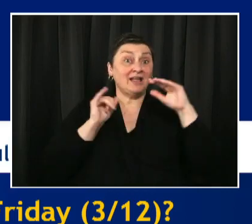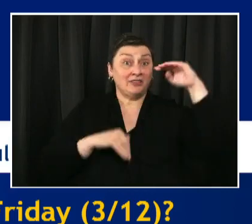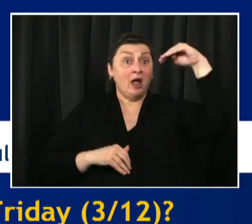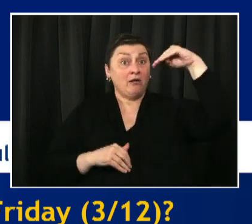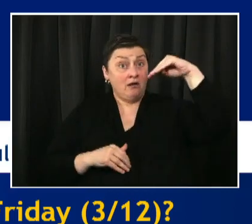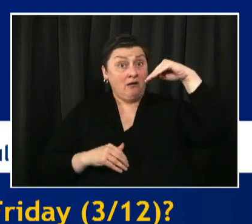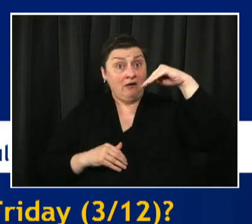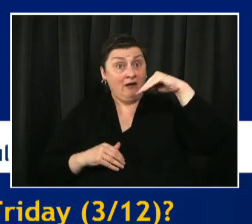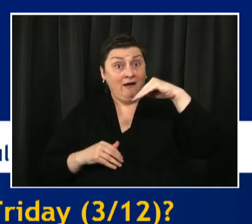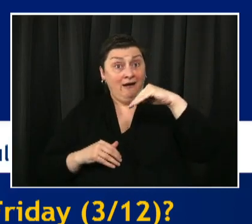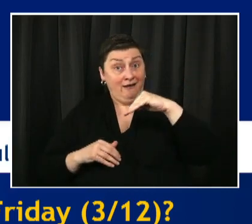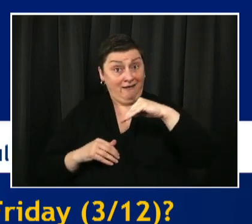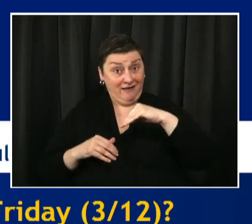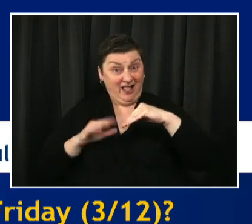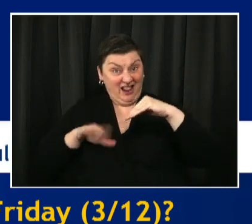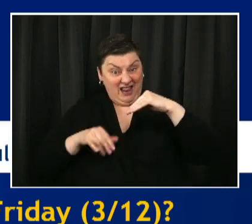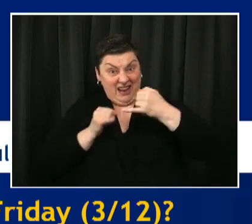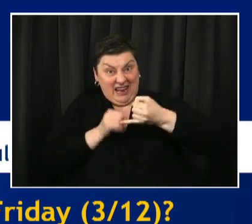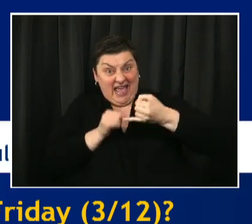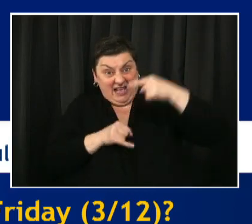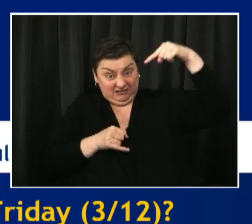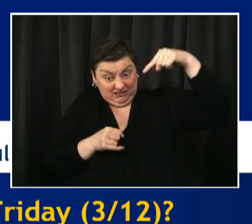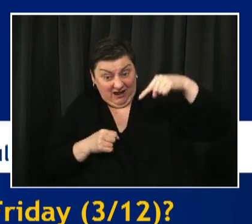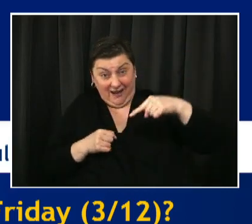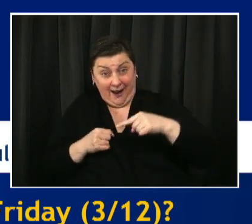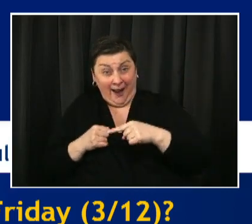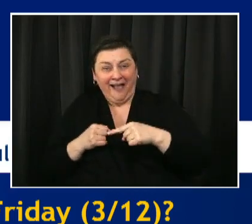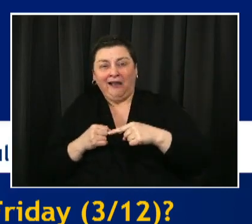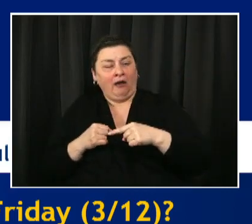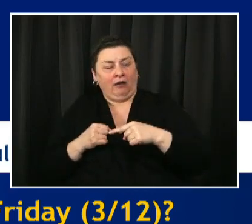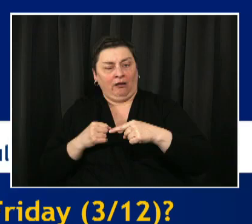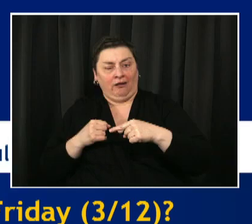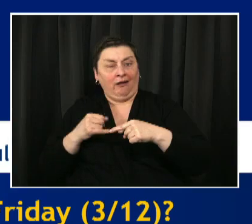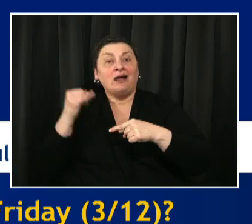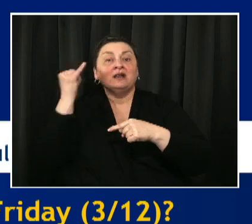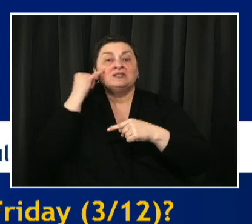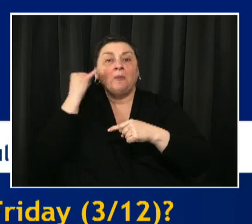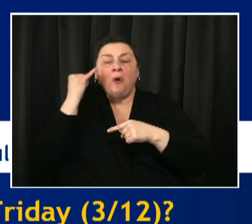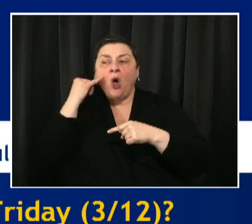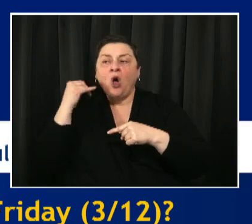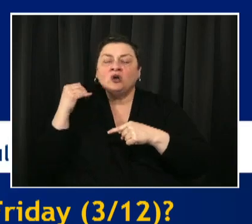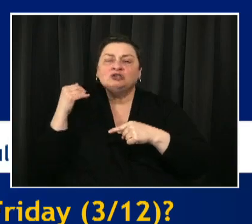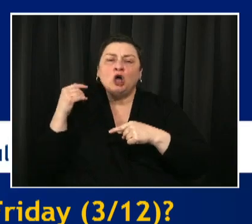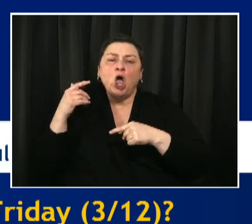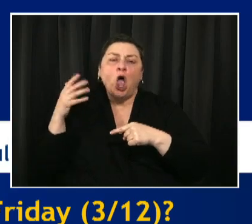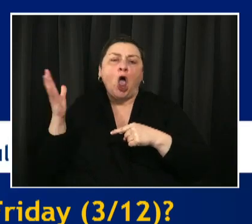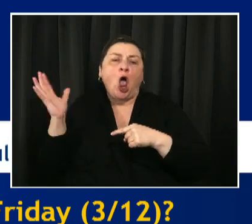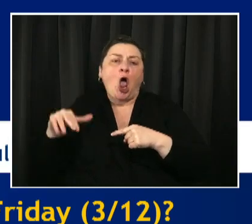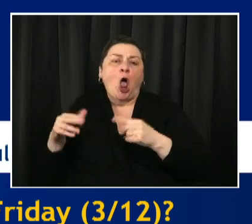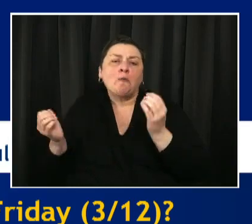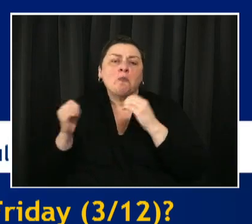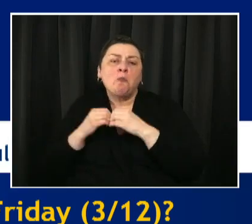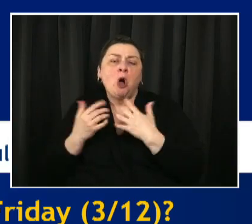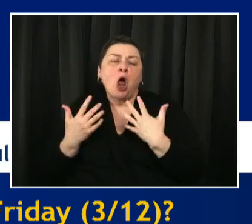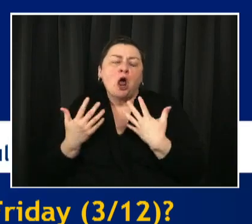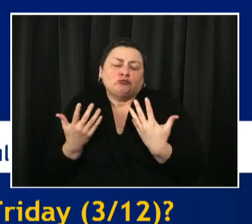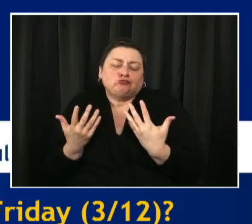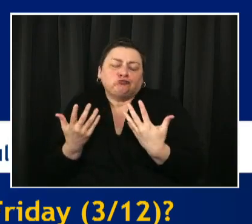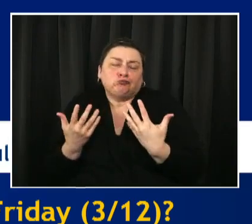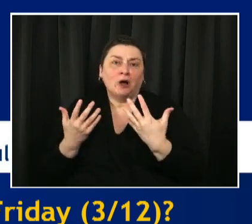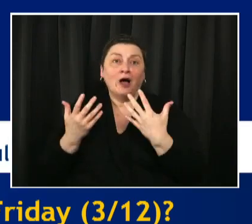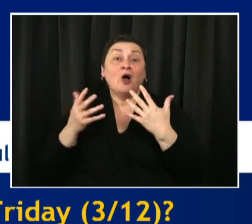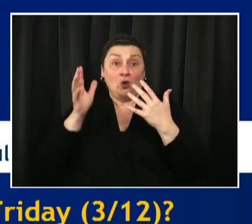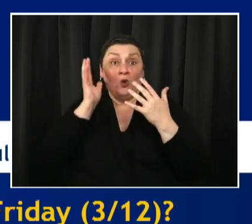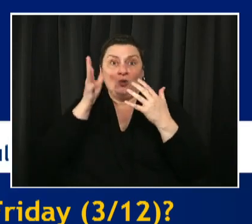as the curve at the bottom, at 70% we kind of plateau across, and at 60% the curve goes